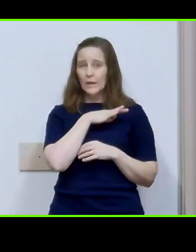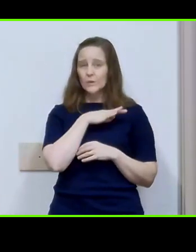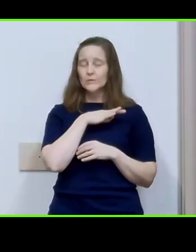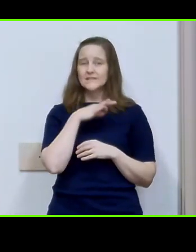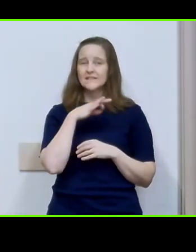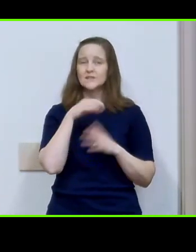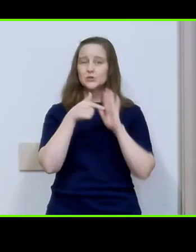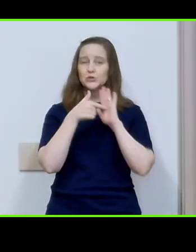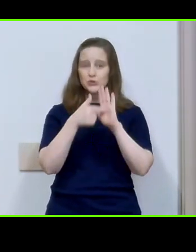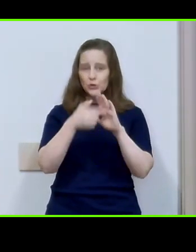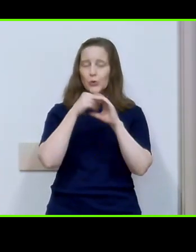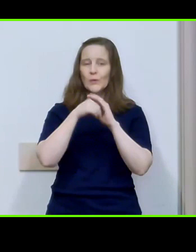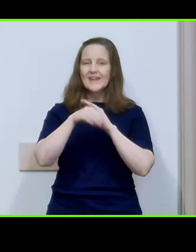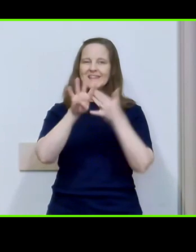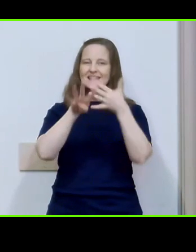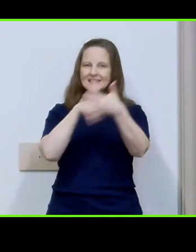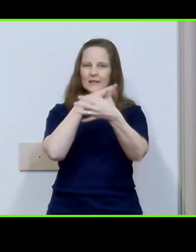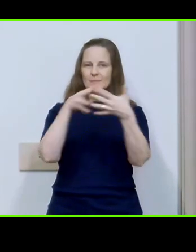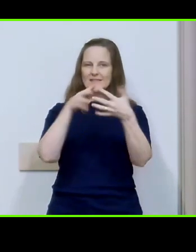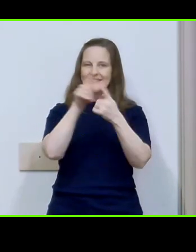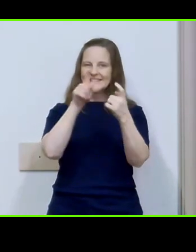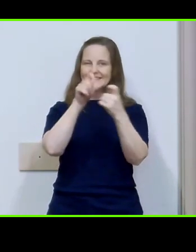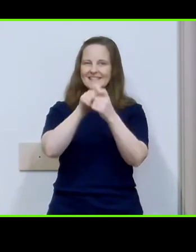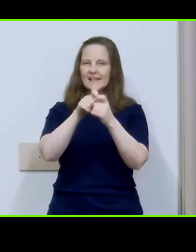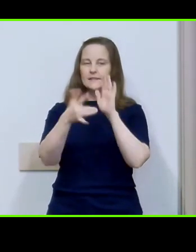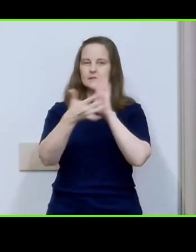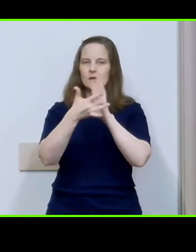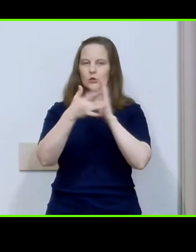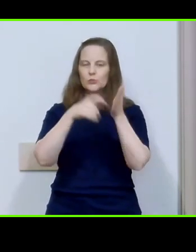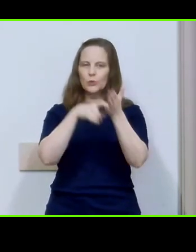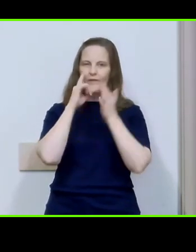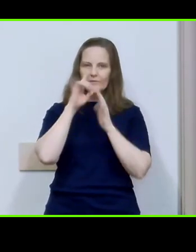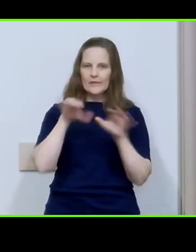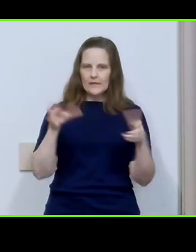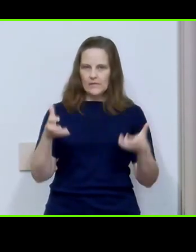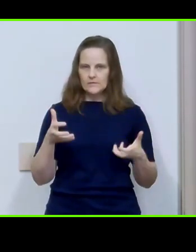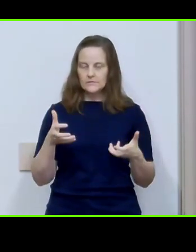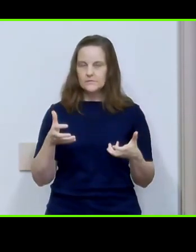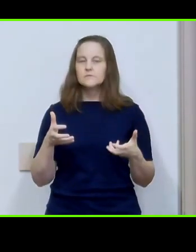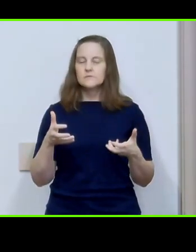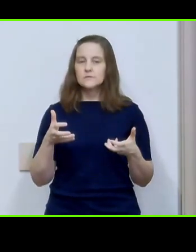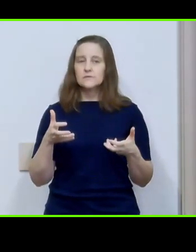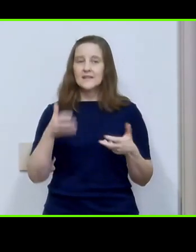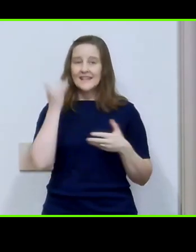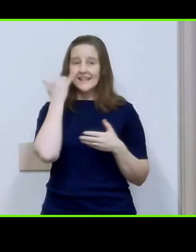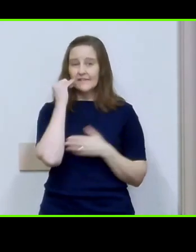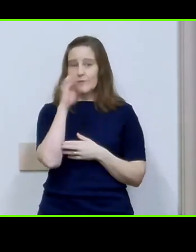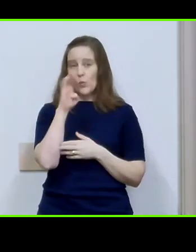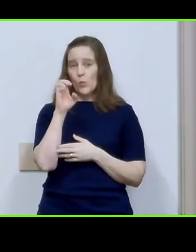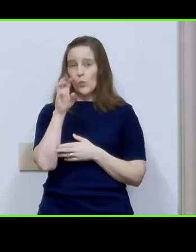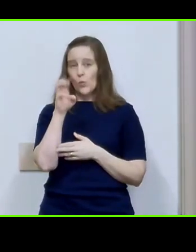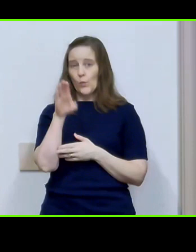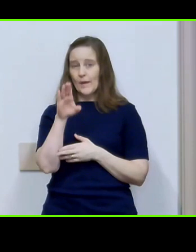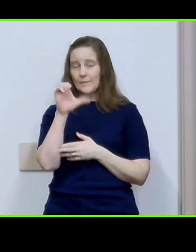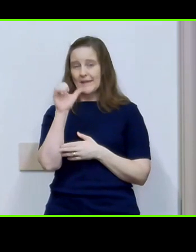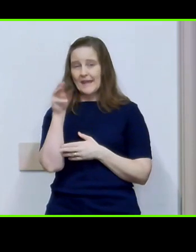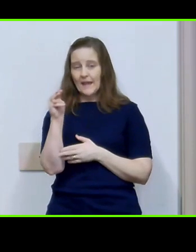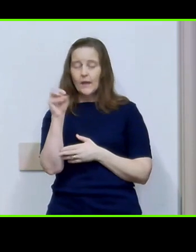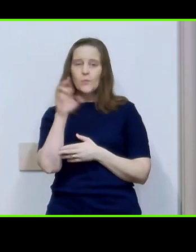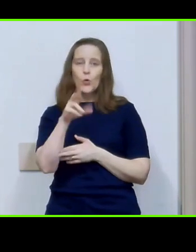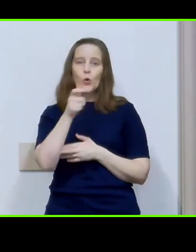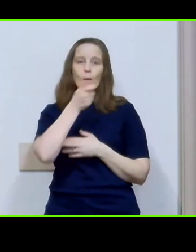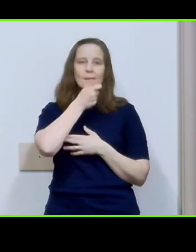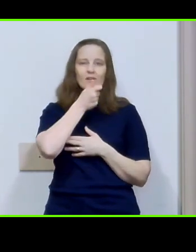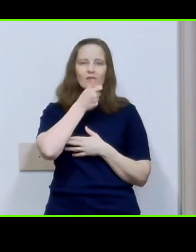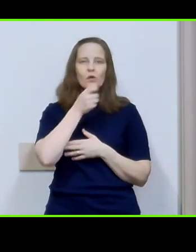their syllabi exactly what technology is required to complete the course. So if that's a webcam or if that's a microphone or any